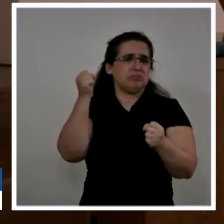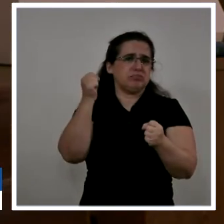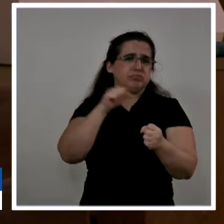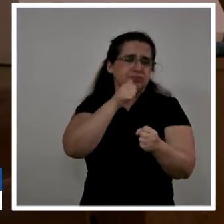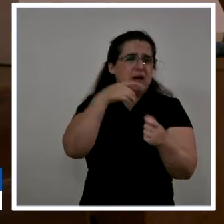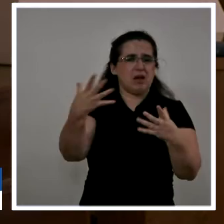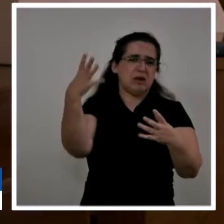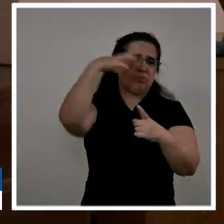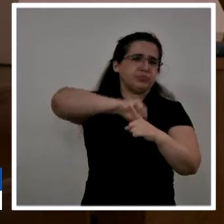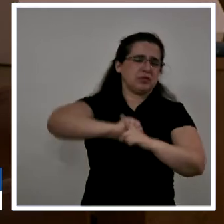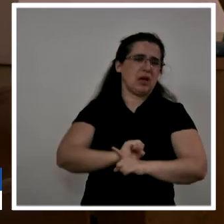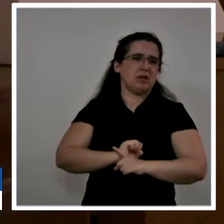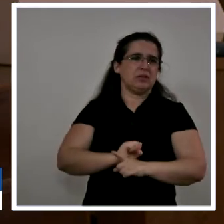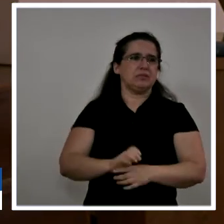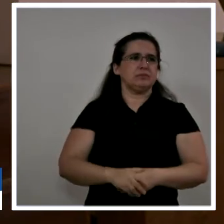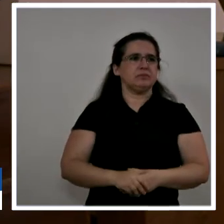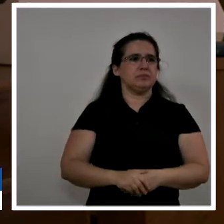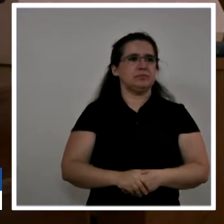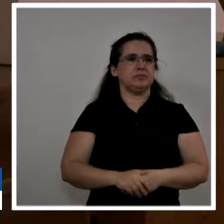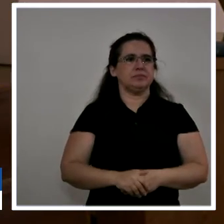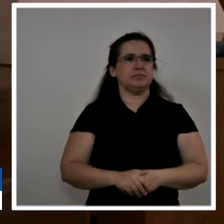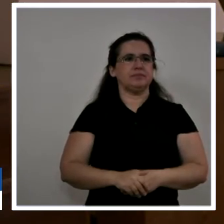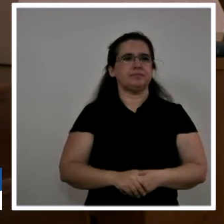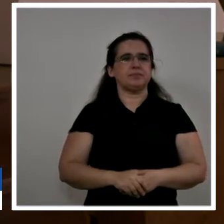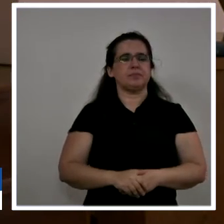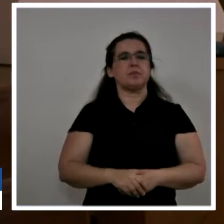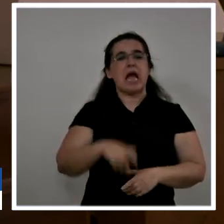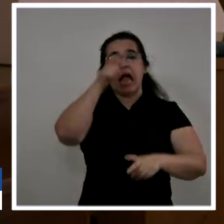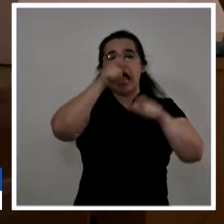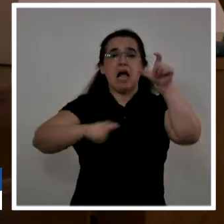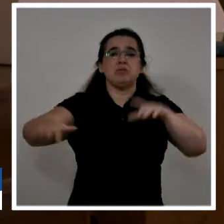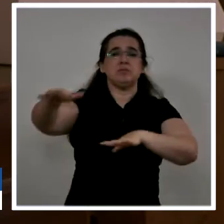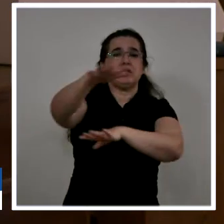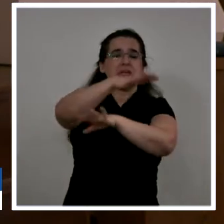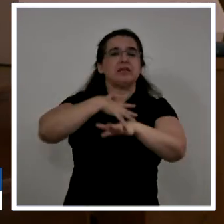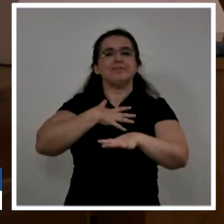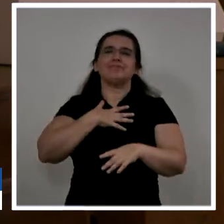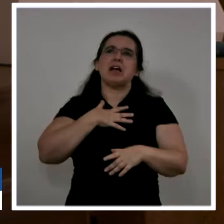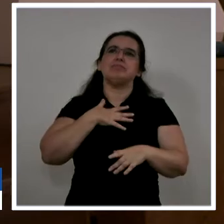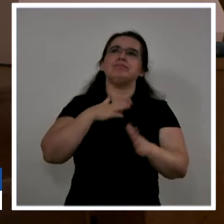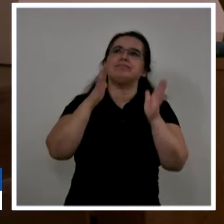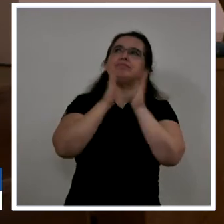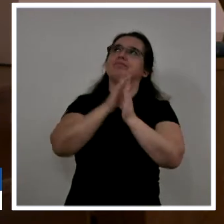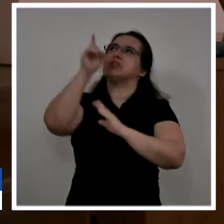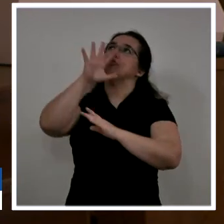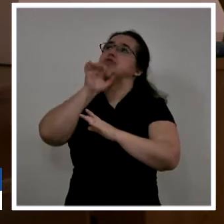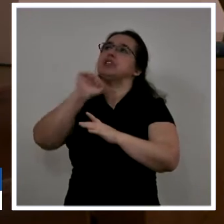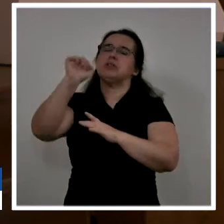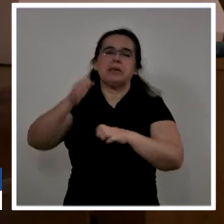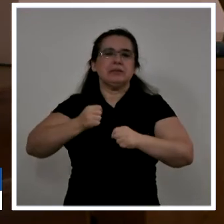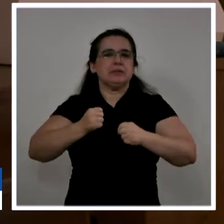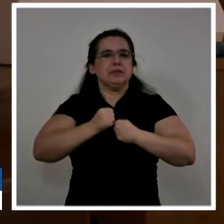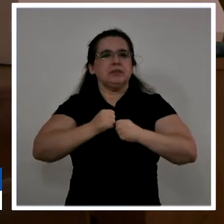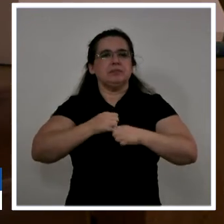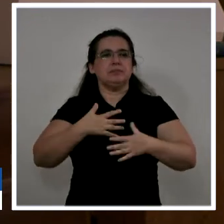the Son of God trembled in that trying hour. Diz que a humanidade, a parte humana do Filho de Deus, estremeceu naquele momento.